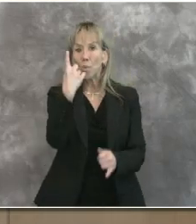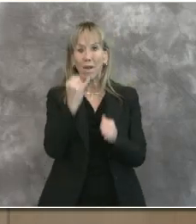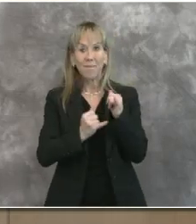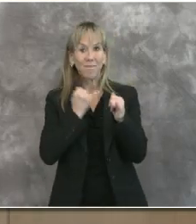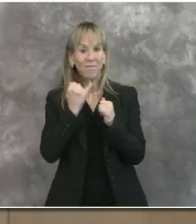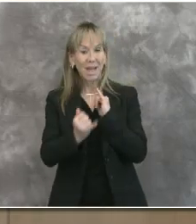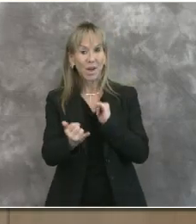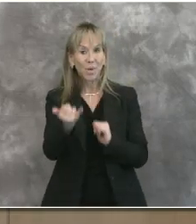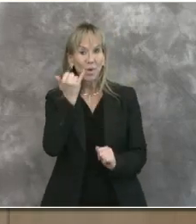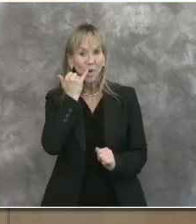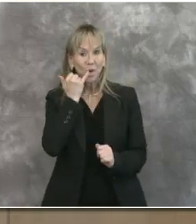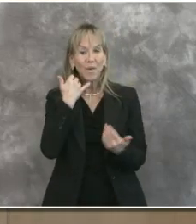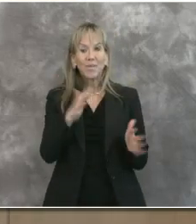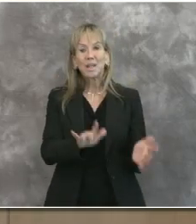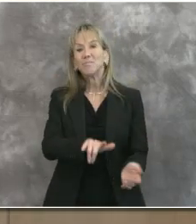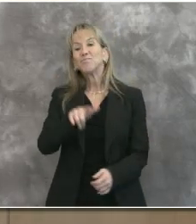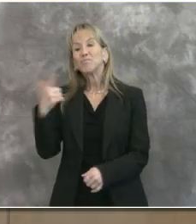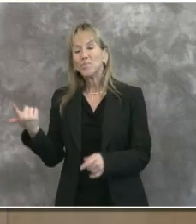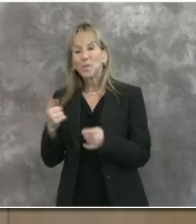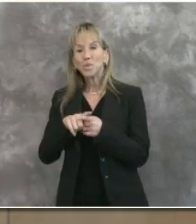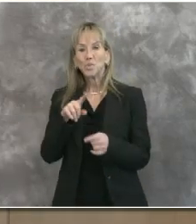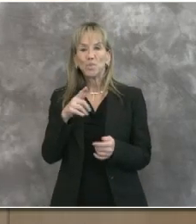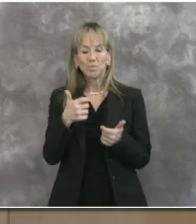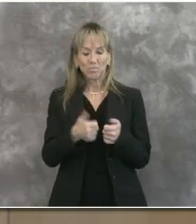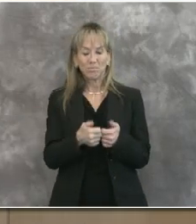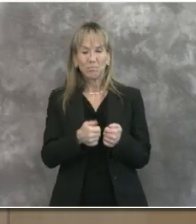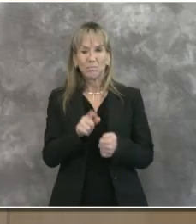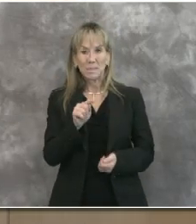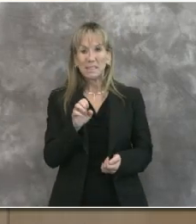final call in, and then we'll get to the texted questions.